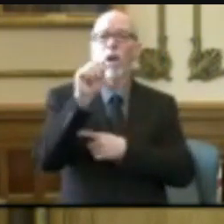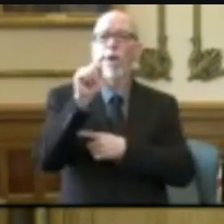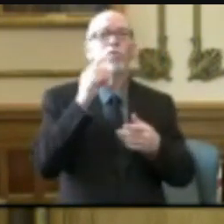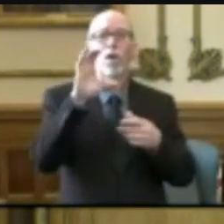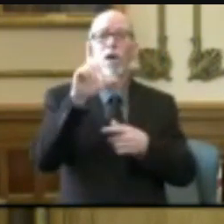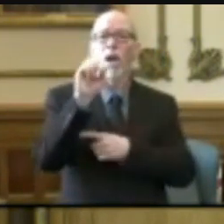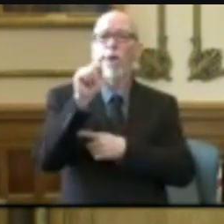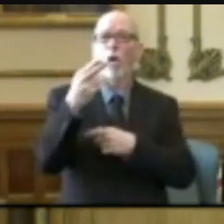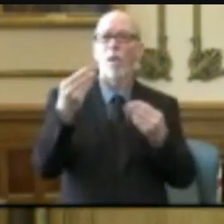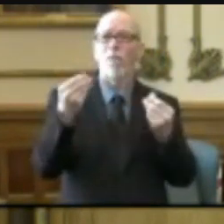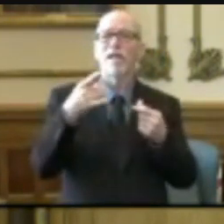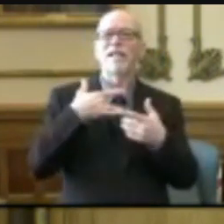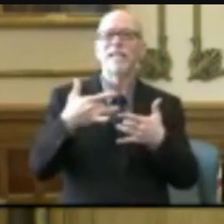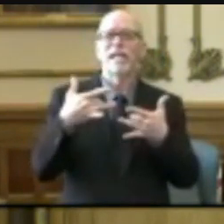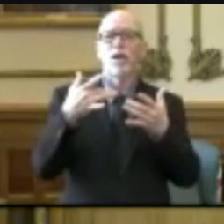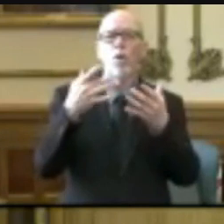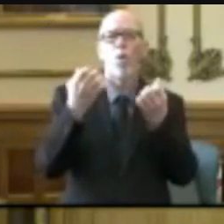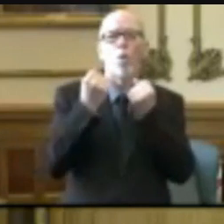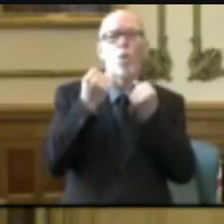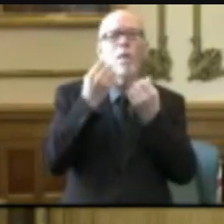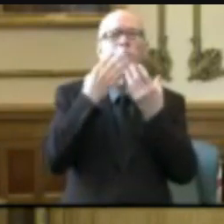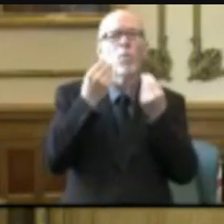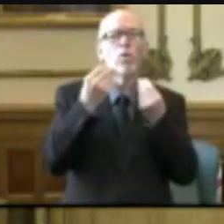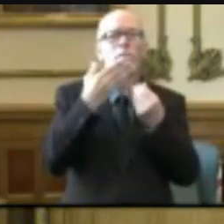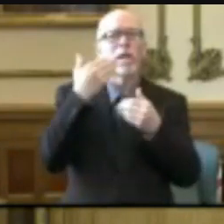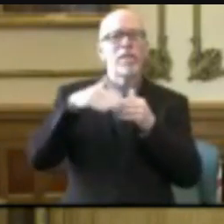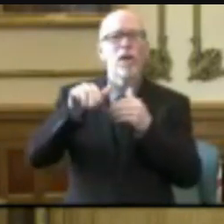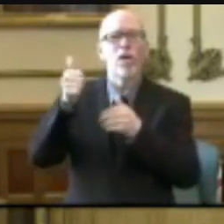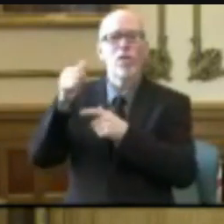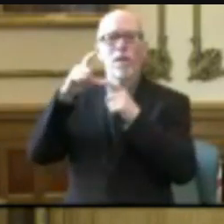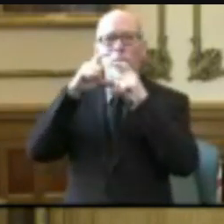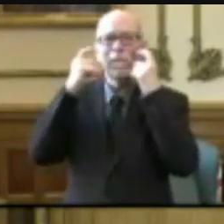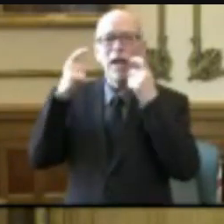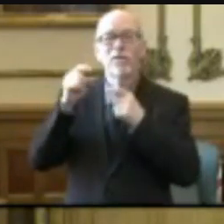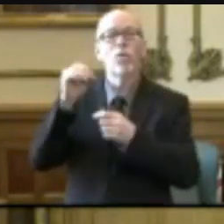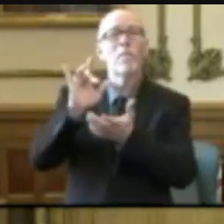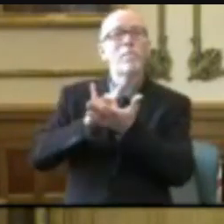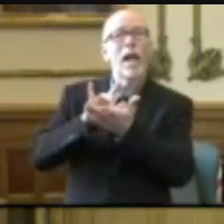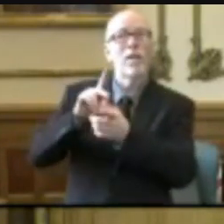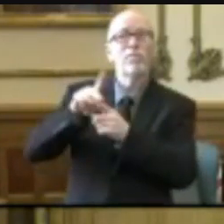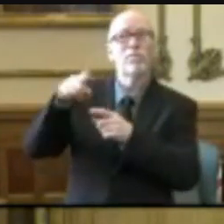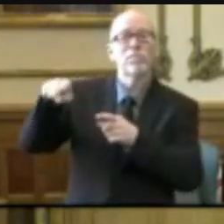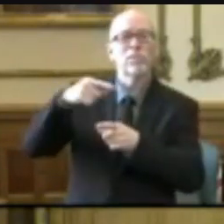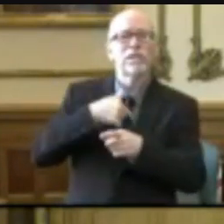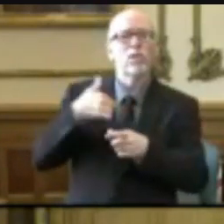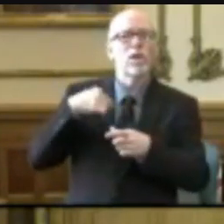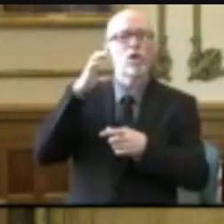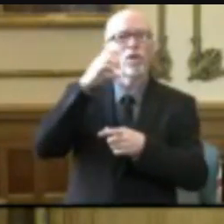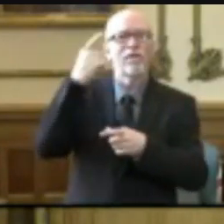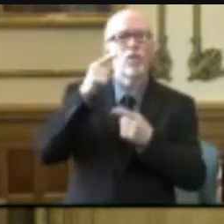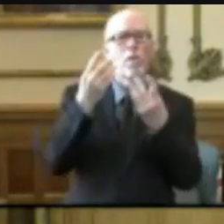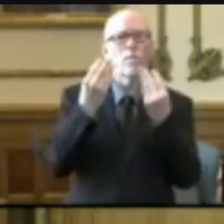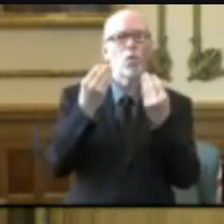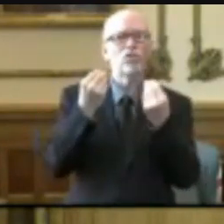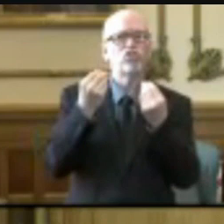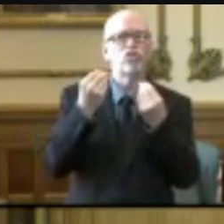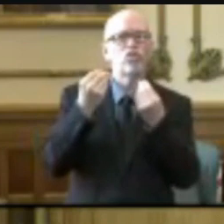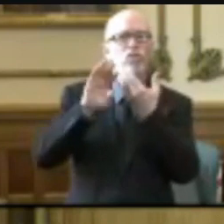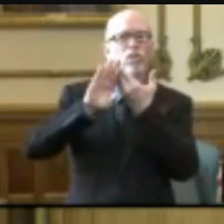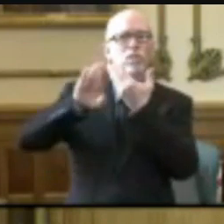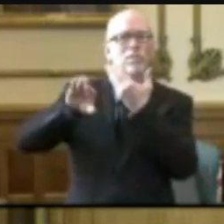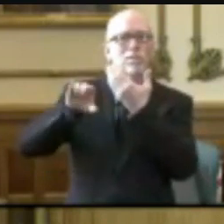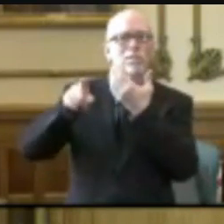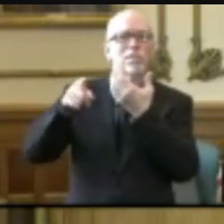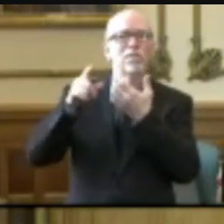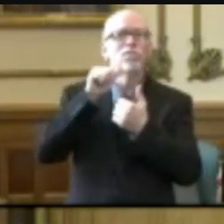hold moisture better than other masks. So we oftentimes in medical personnel, we're looking for that moisture wicking barrier